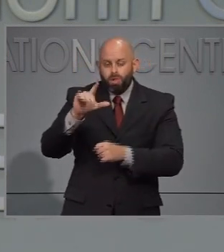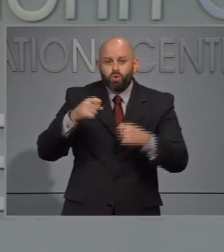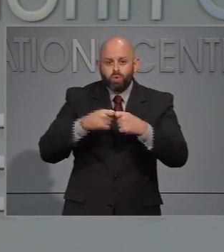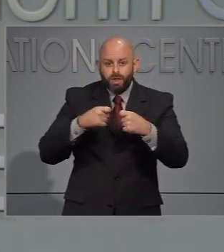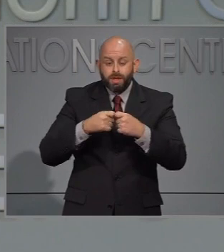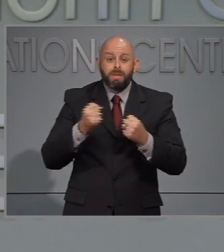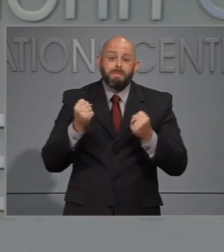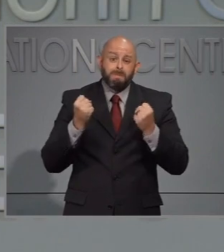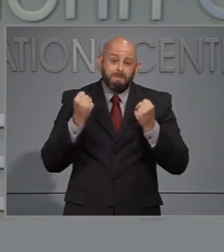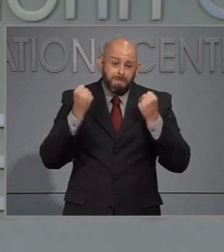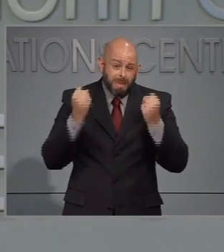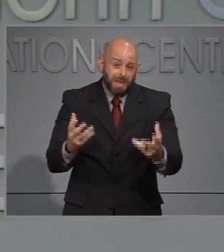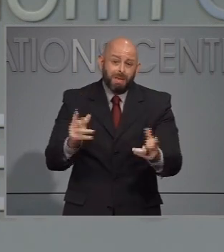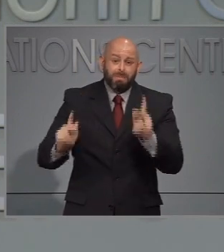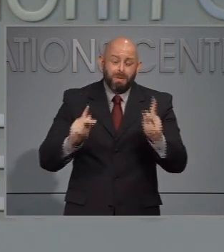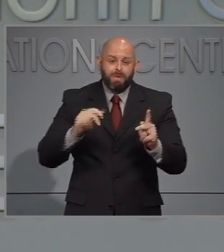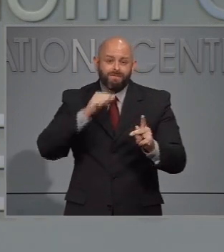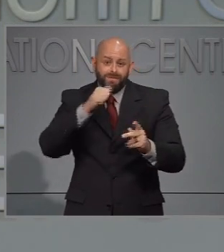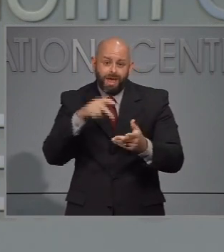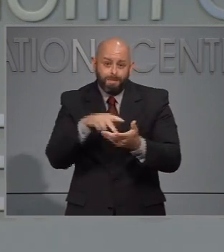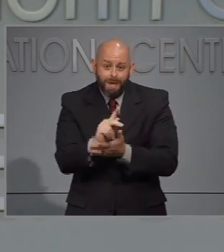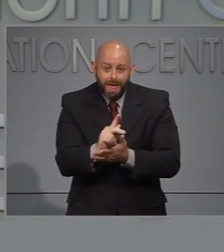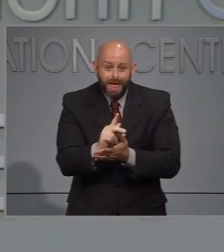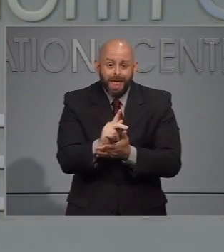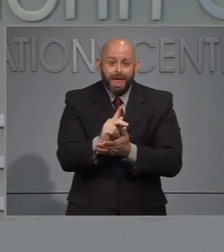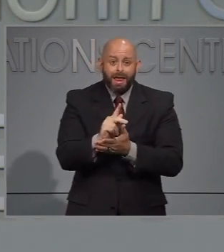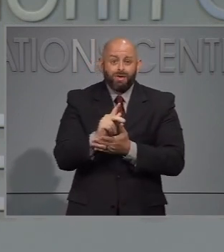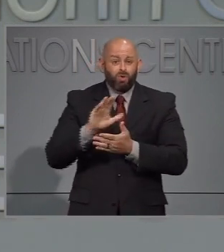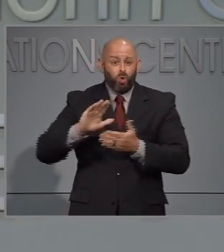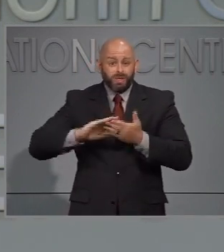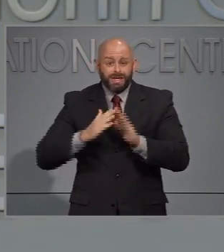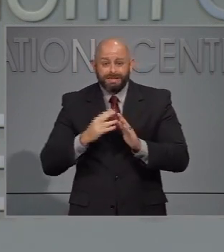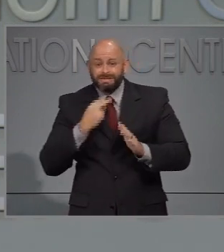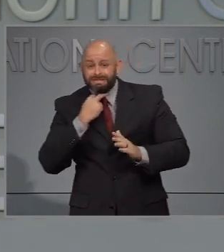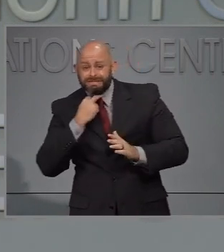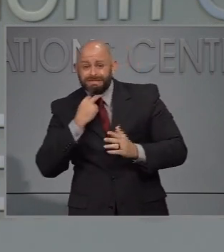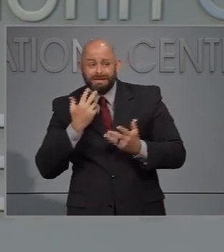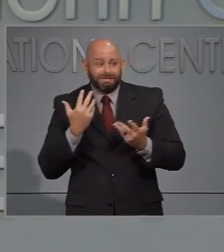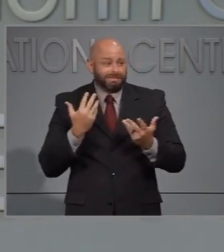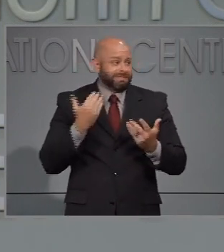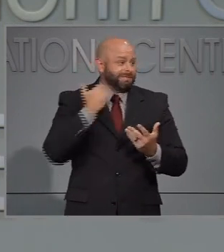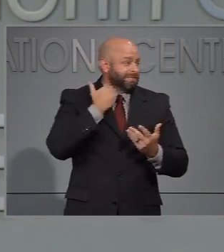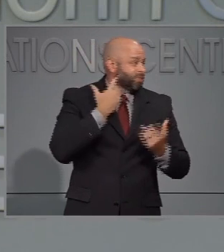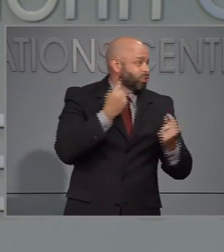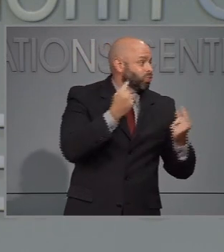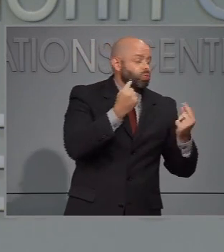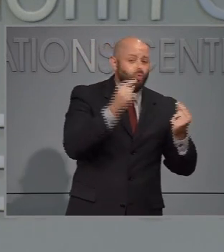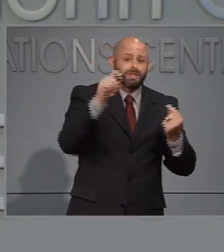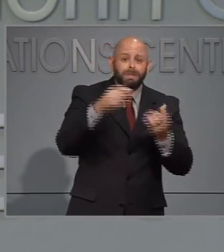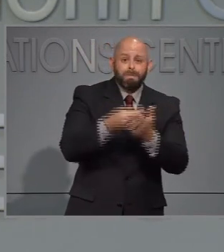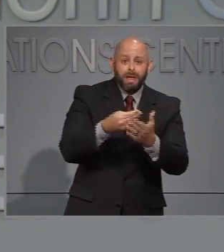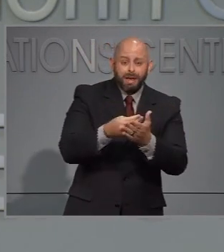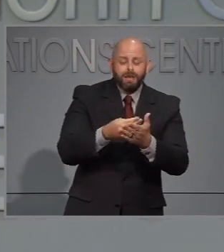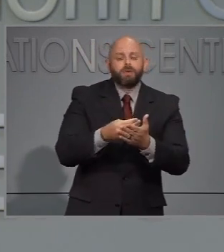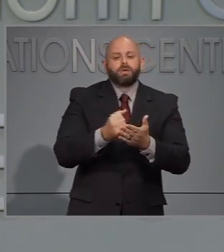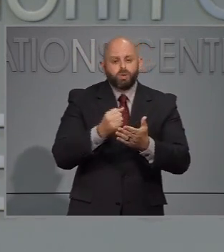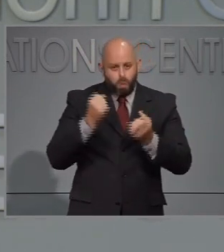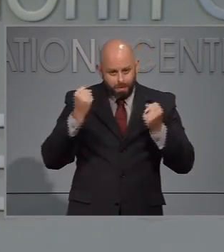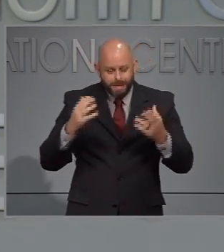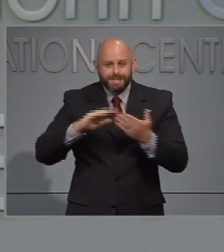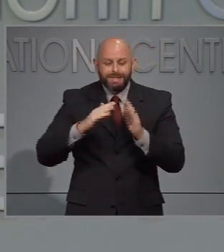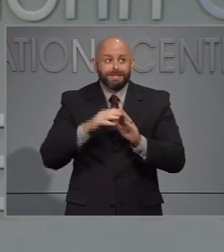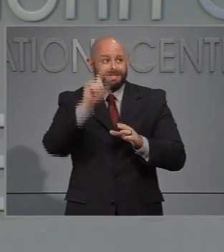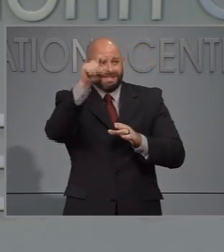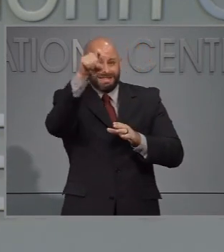and they're on the financial line, so this is of particular interest to them to be able to